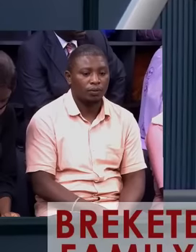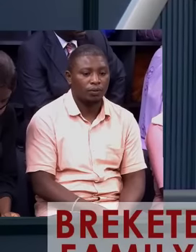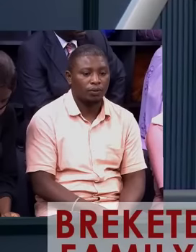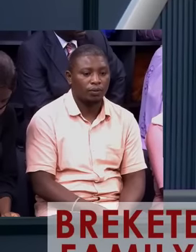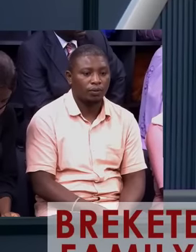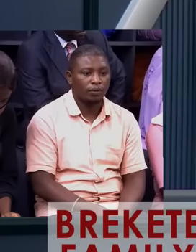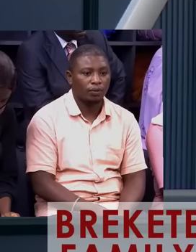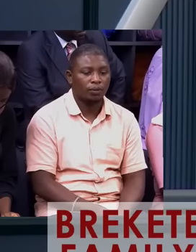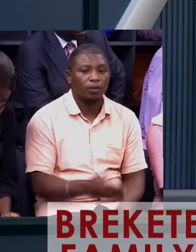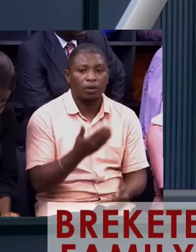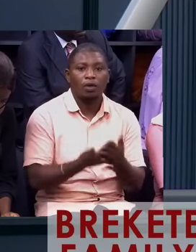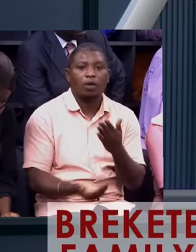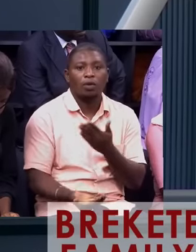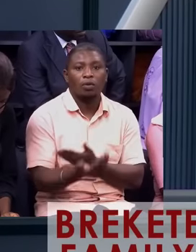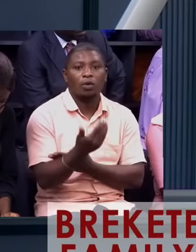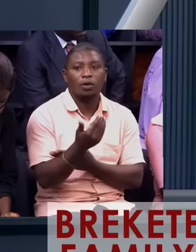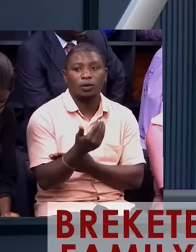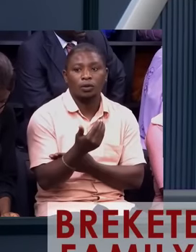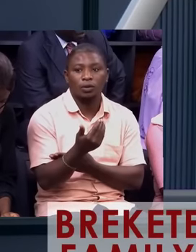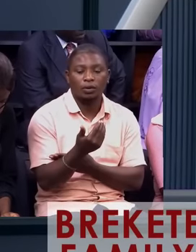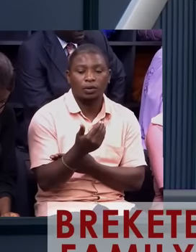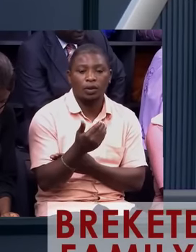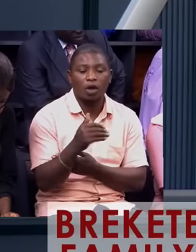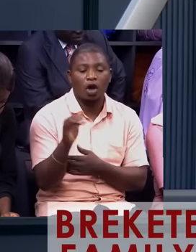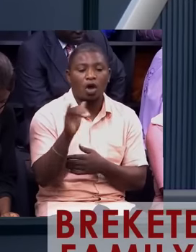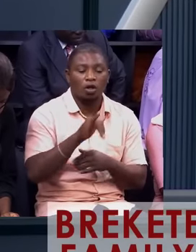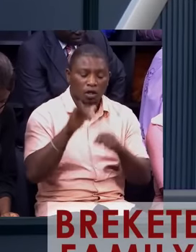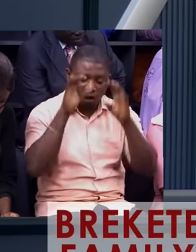morning good morningin